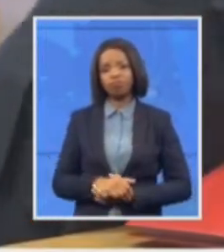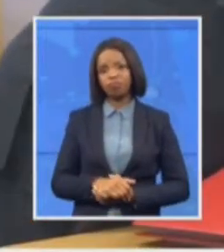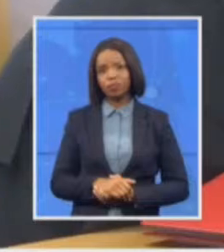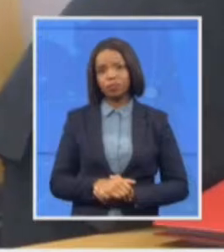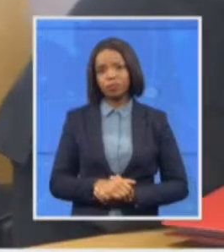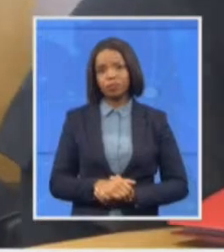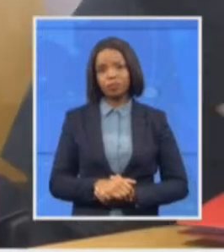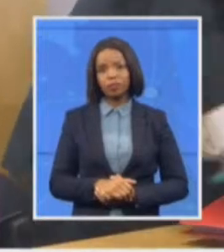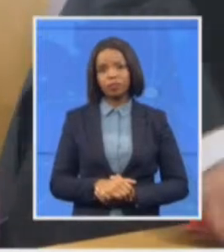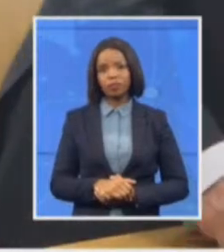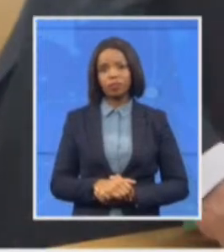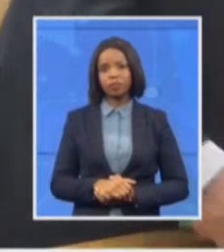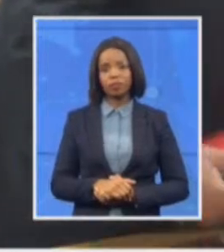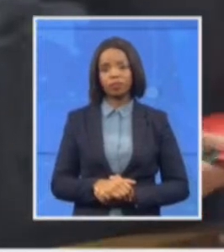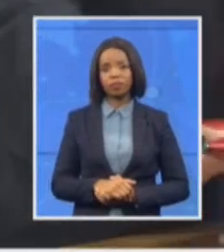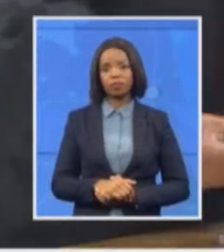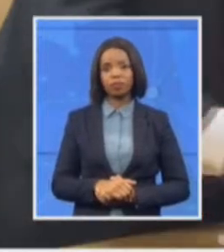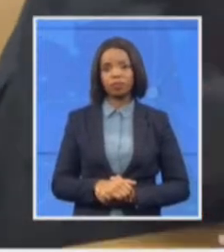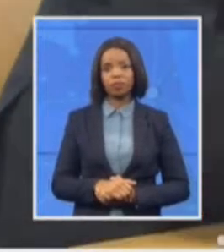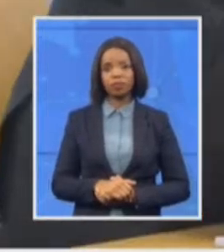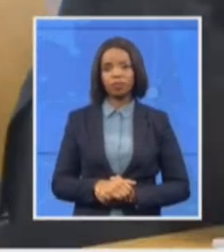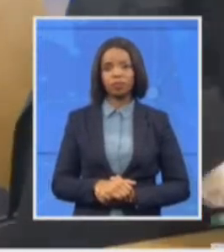Thank you.